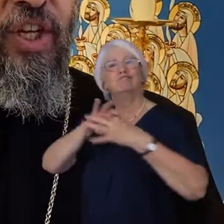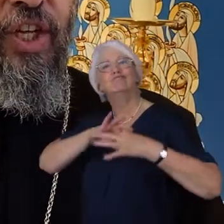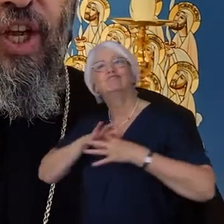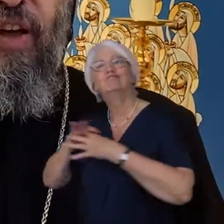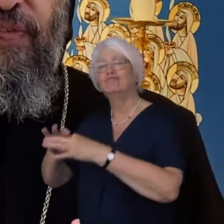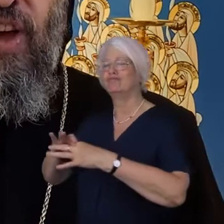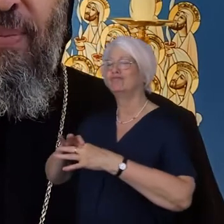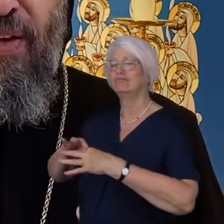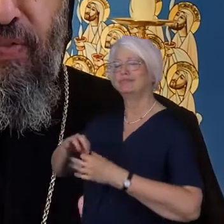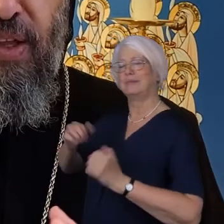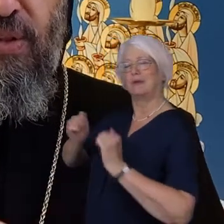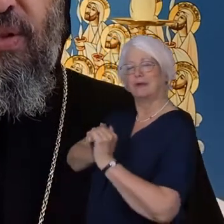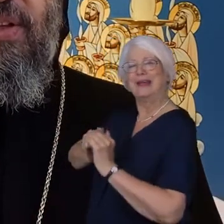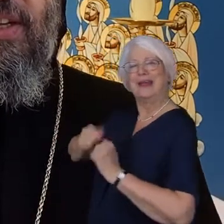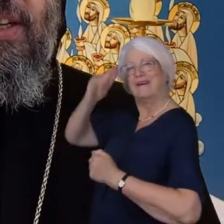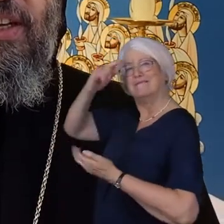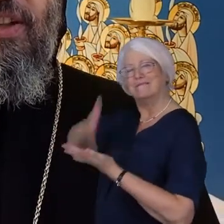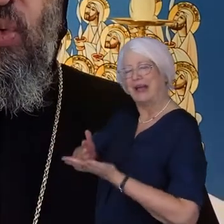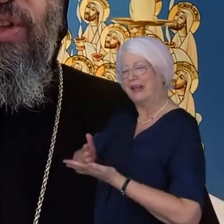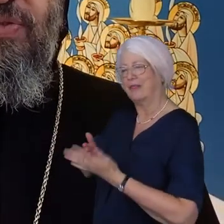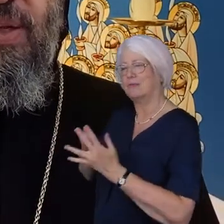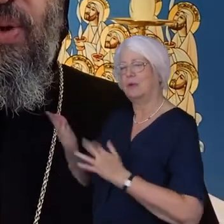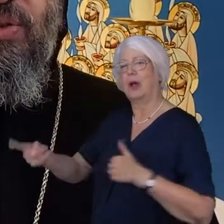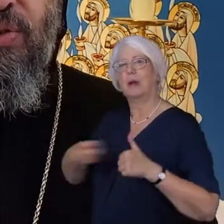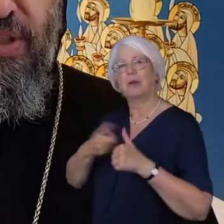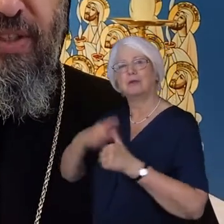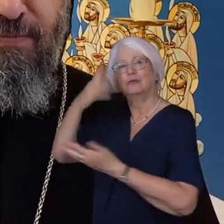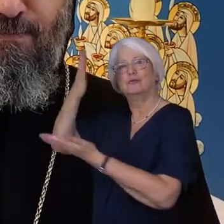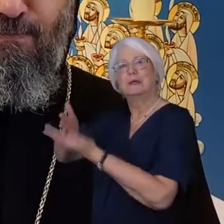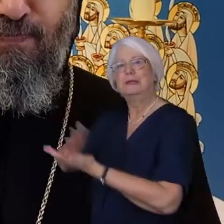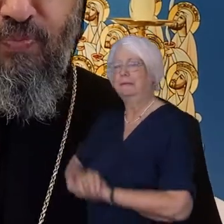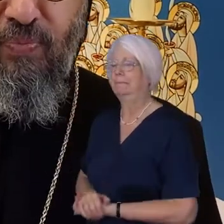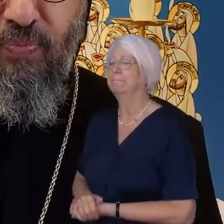us affirm our faith in the words of the Apostles' Creed.